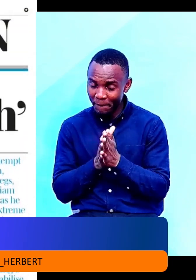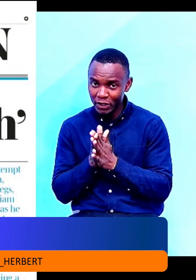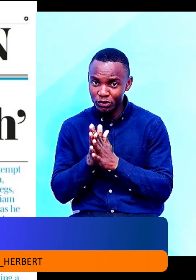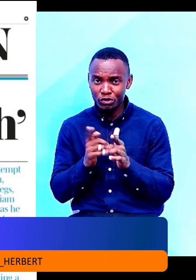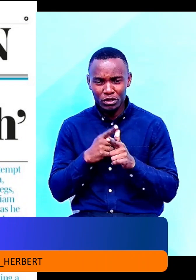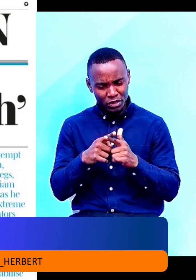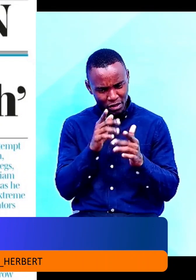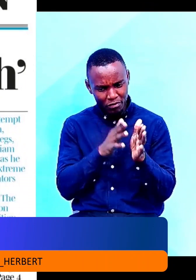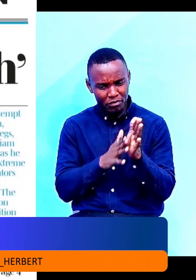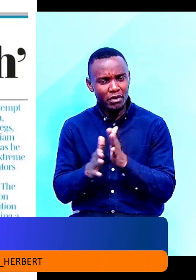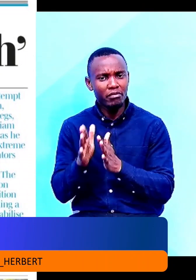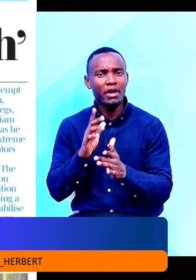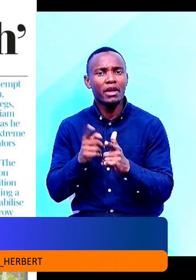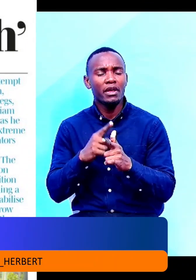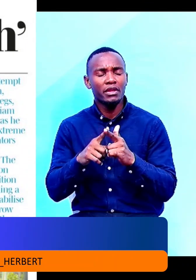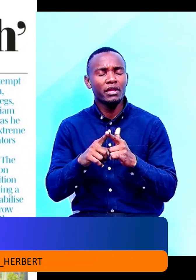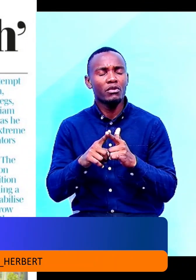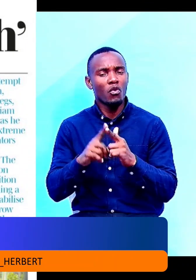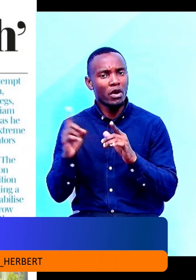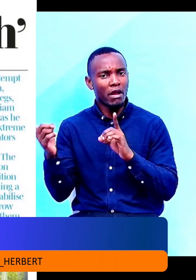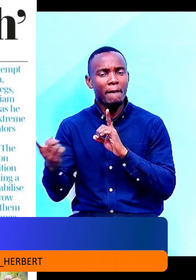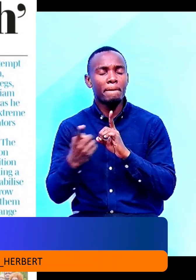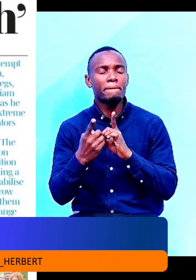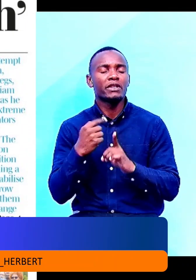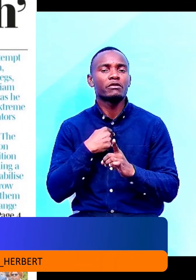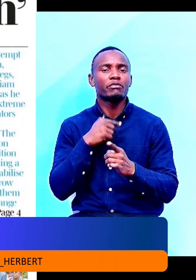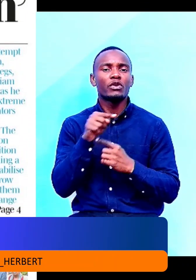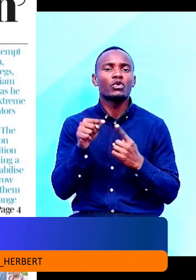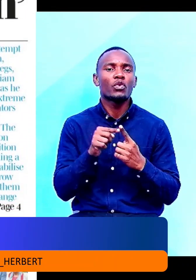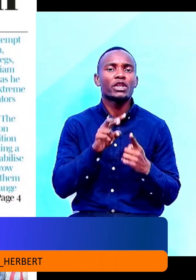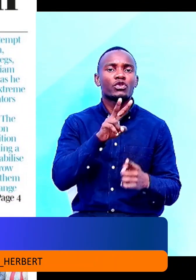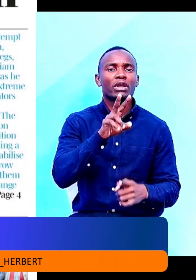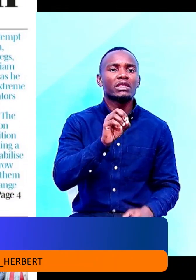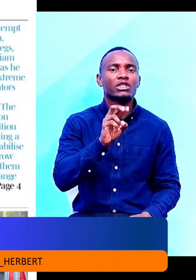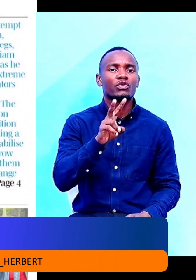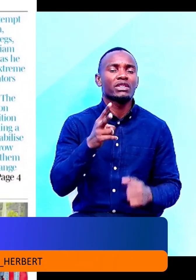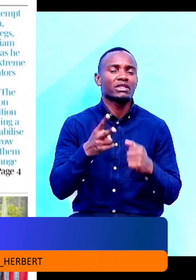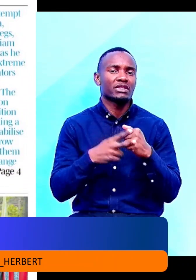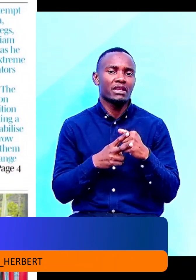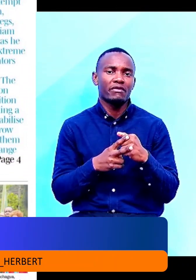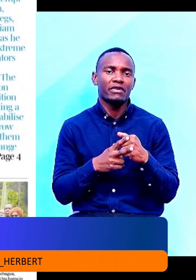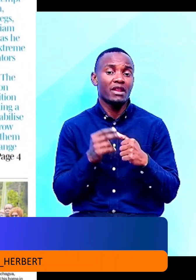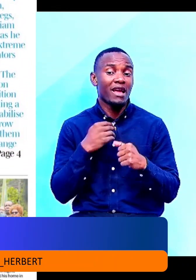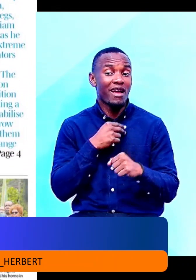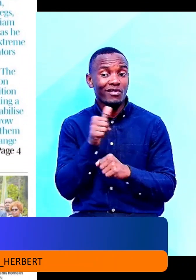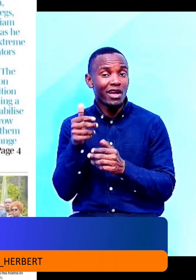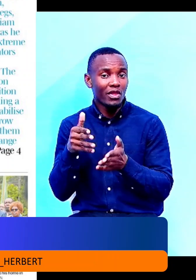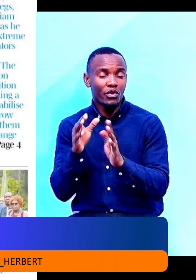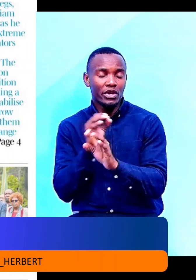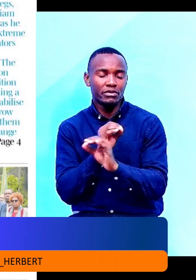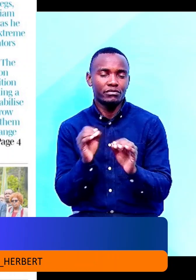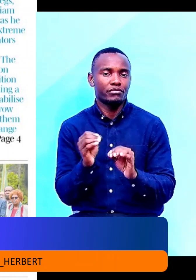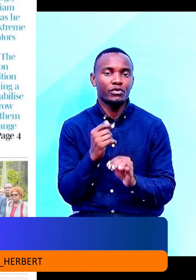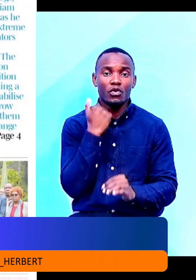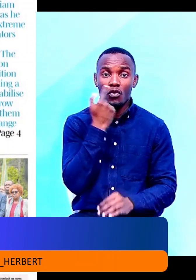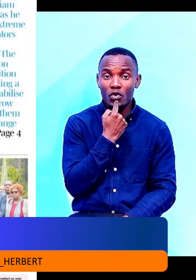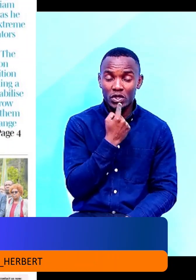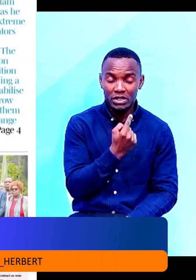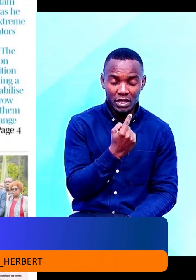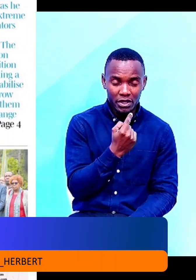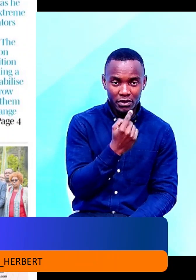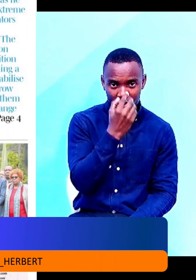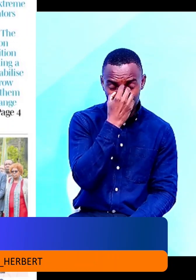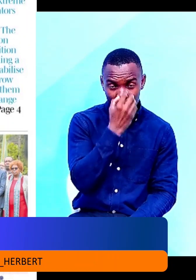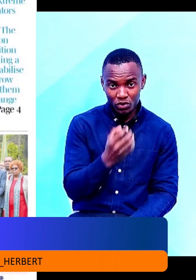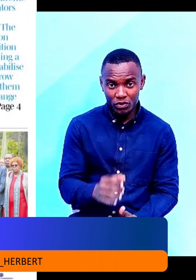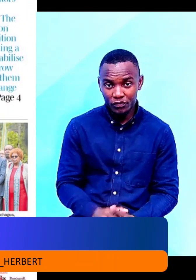in 2027. There is no shortcut. That the president is quoted as saying. And in reactions,